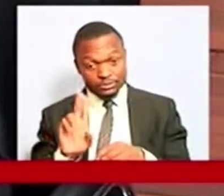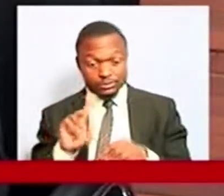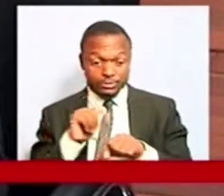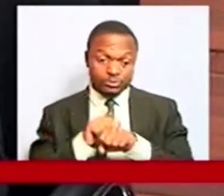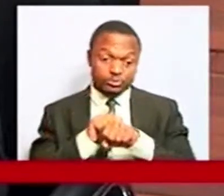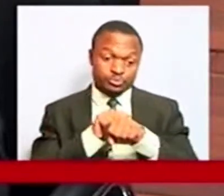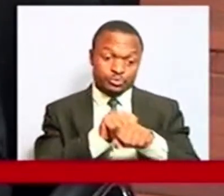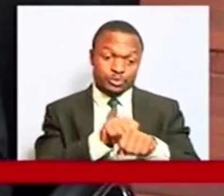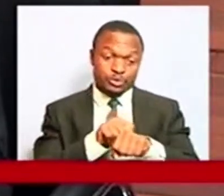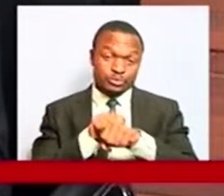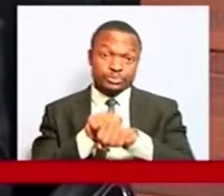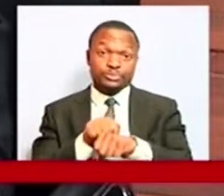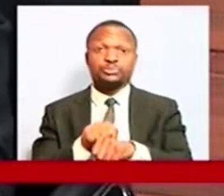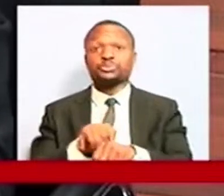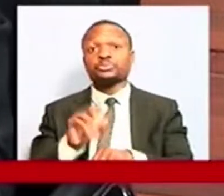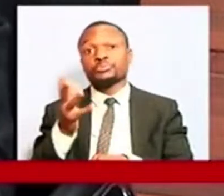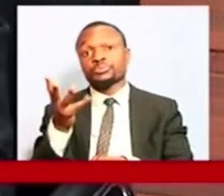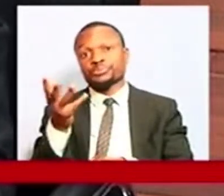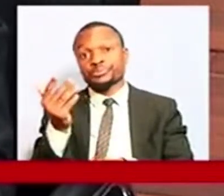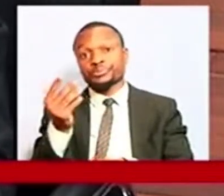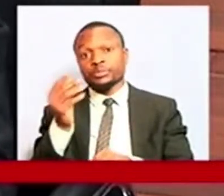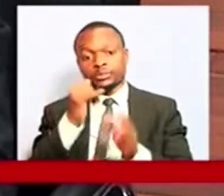June.